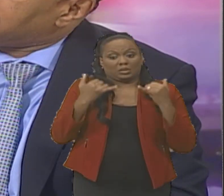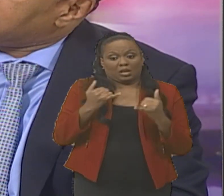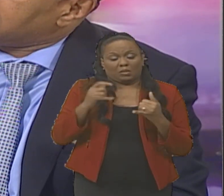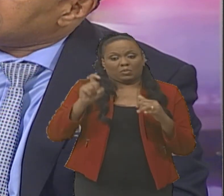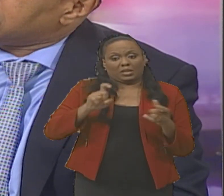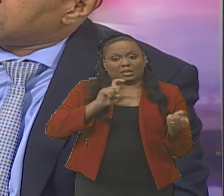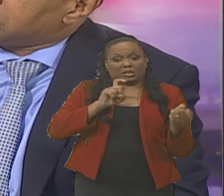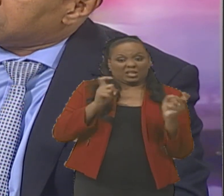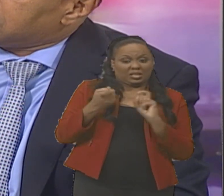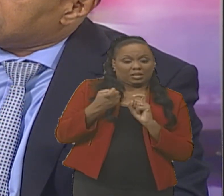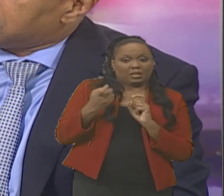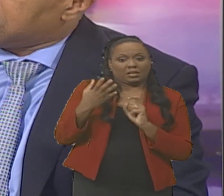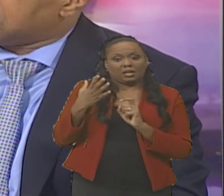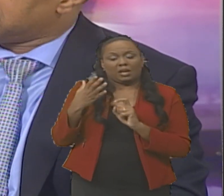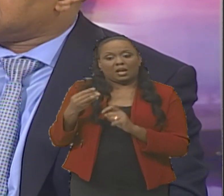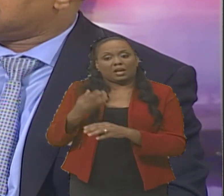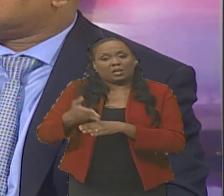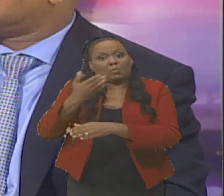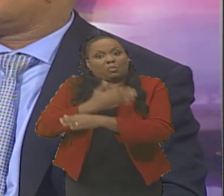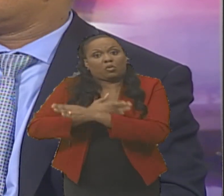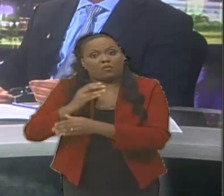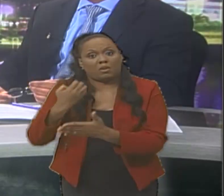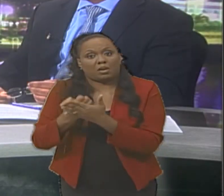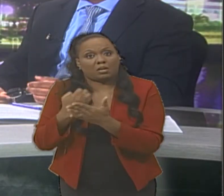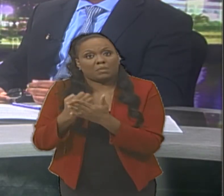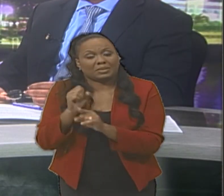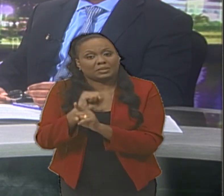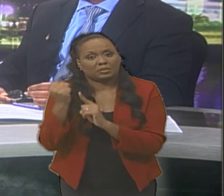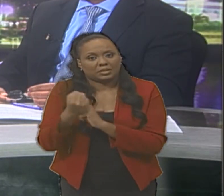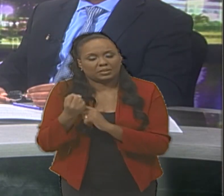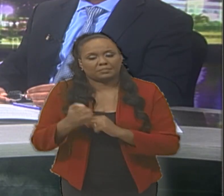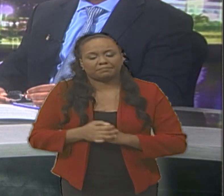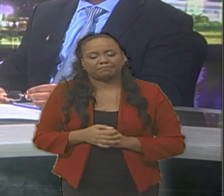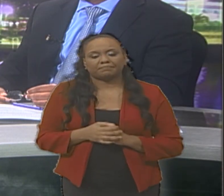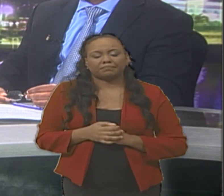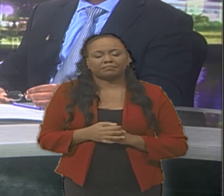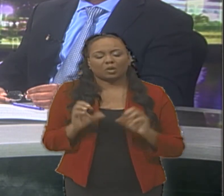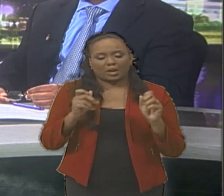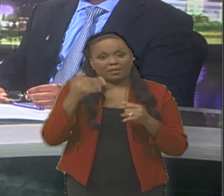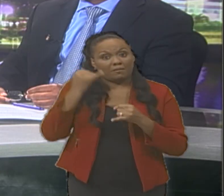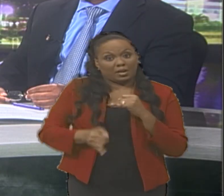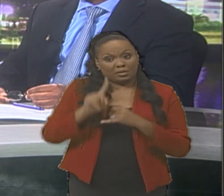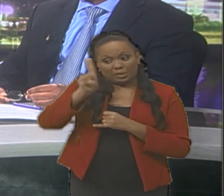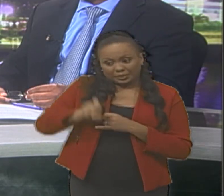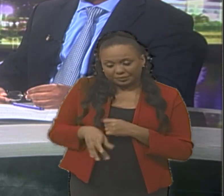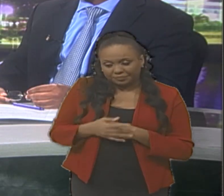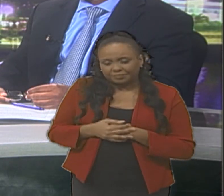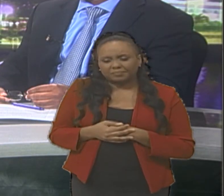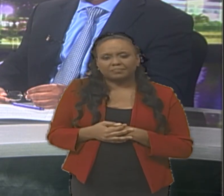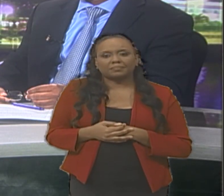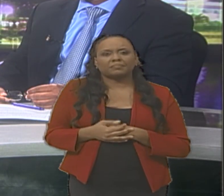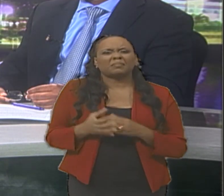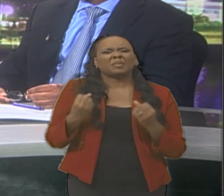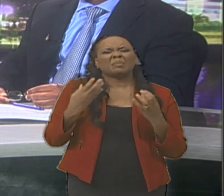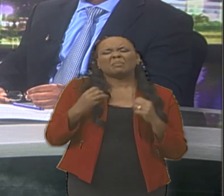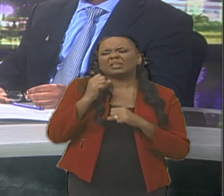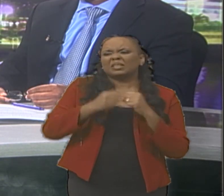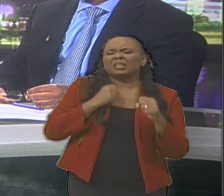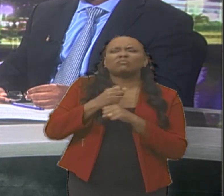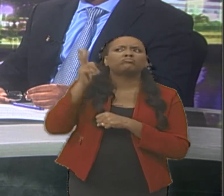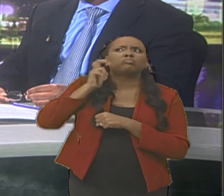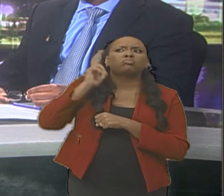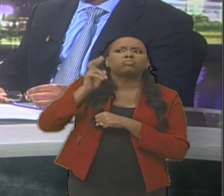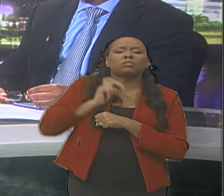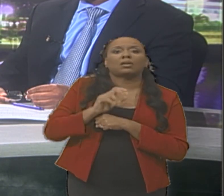to go. And the final question that we're going to use tonight, Dr. Greenidge. Over the years, the word IMF, the IMF